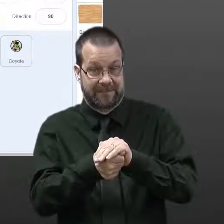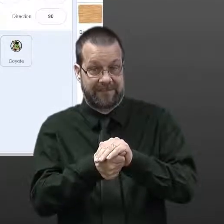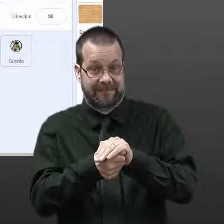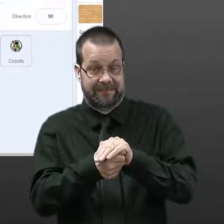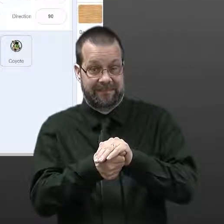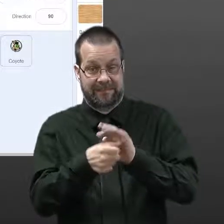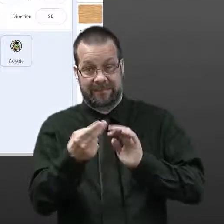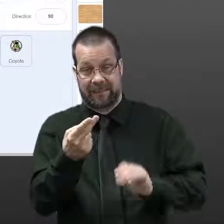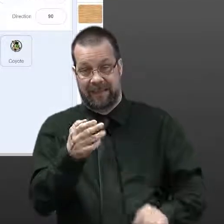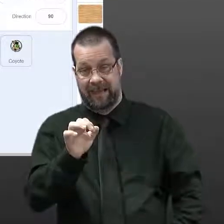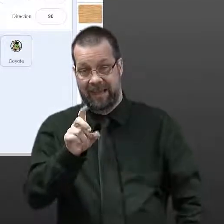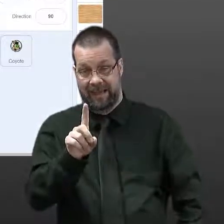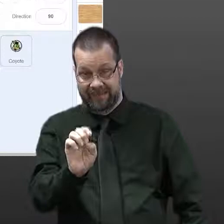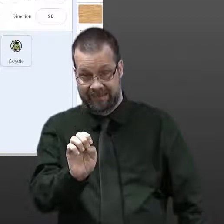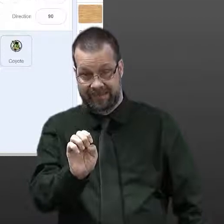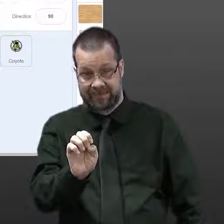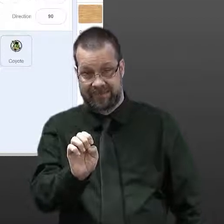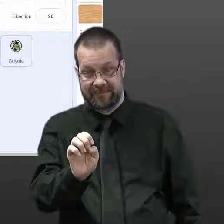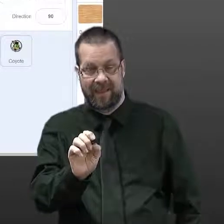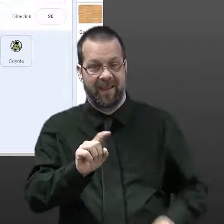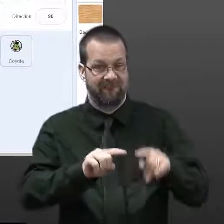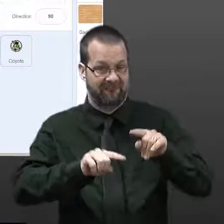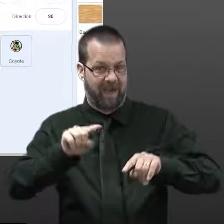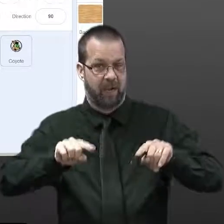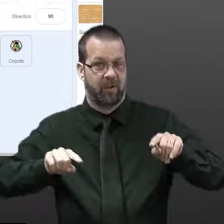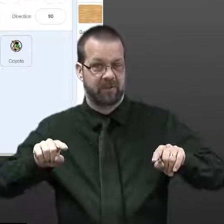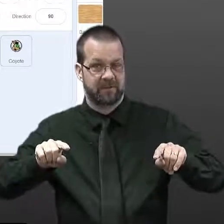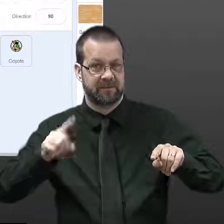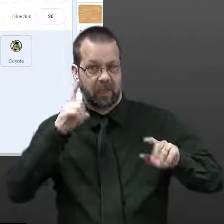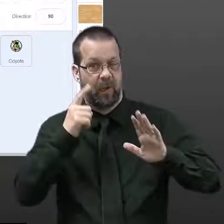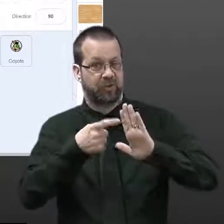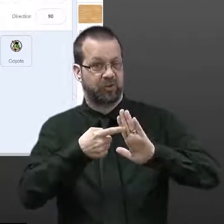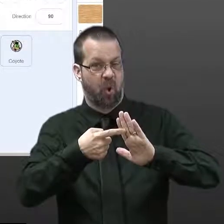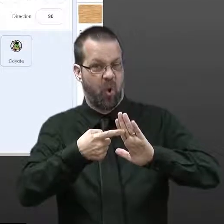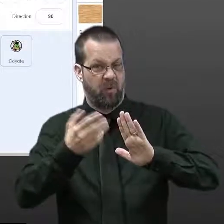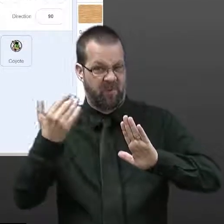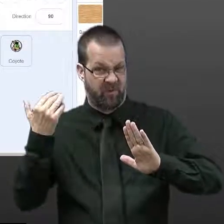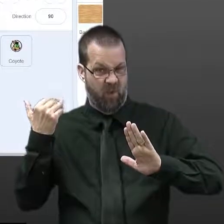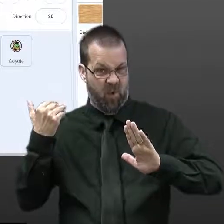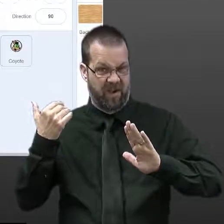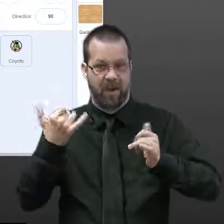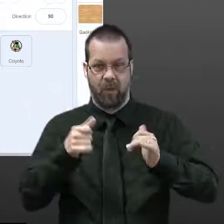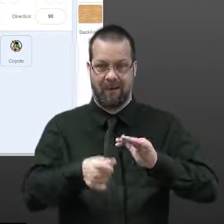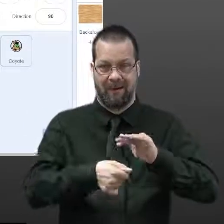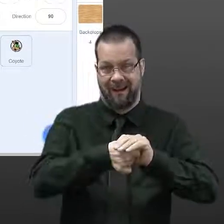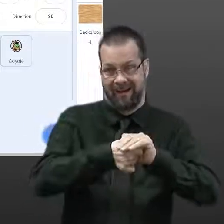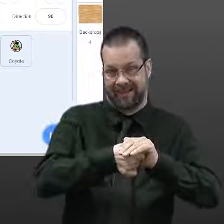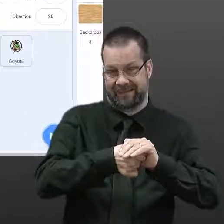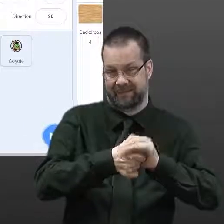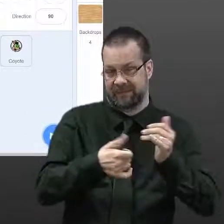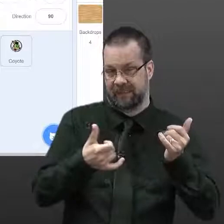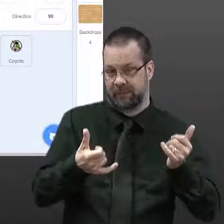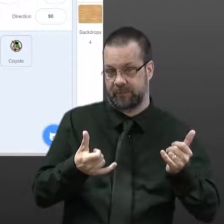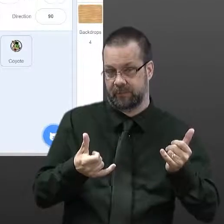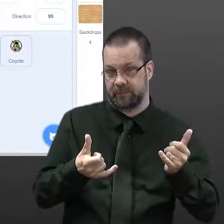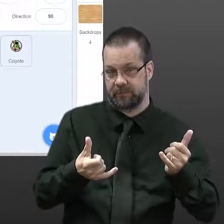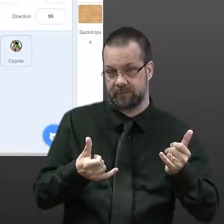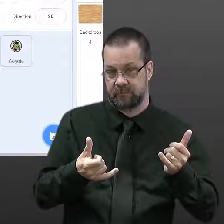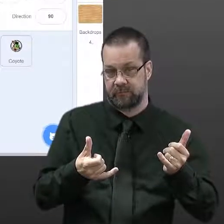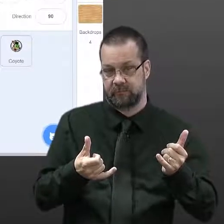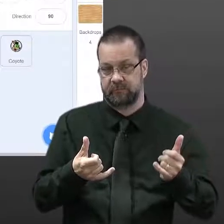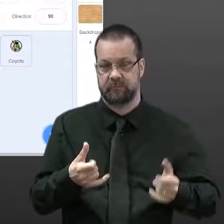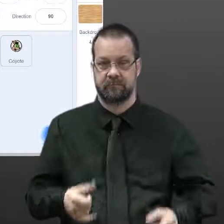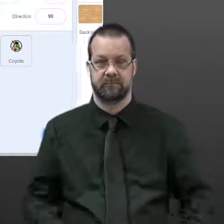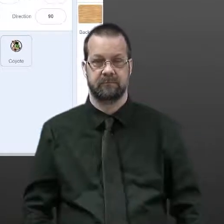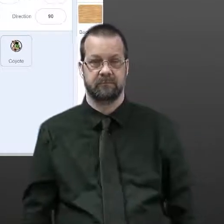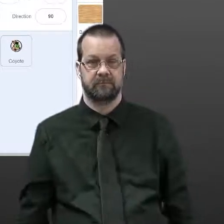then we are going to hide our variables. That's why we put the show variable blocks before, because we're going to hide our variables for